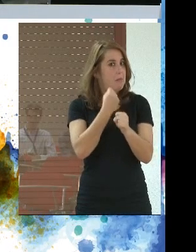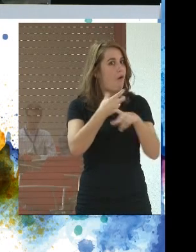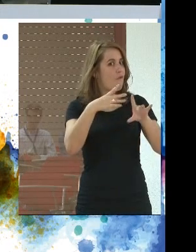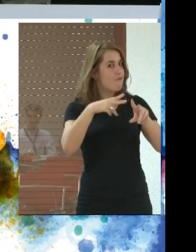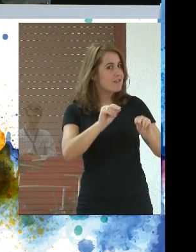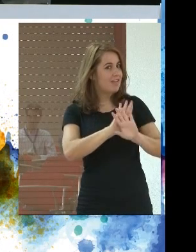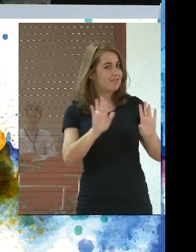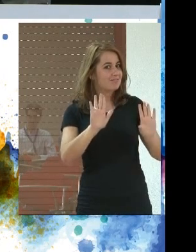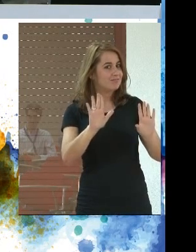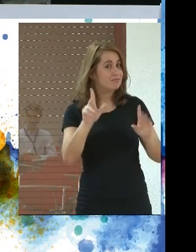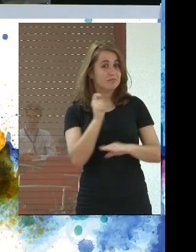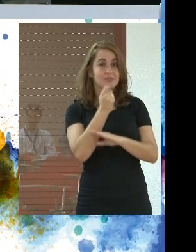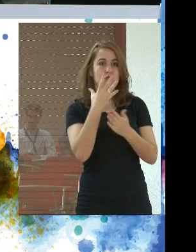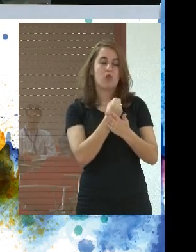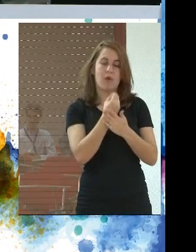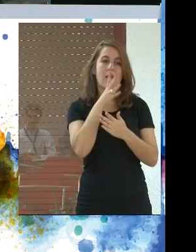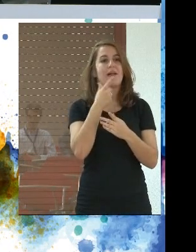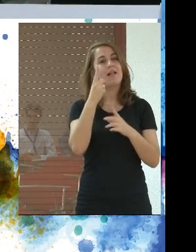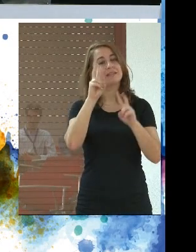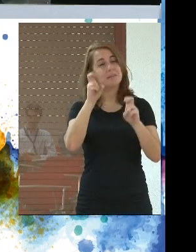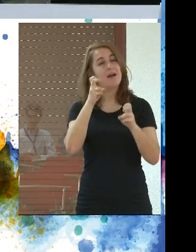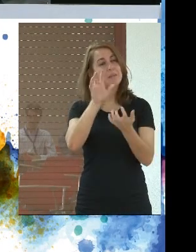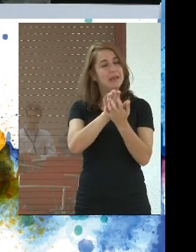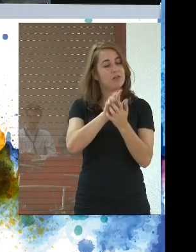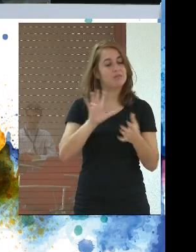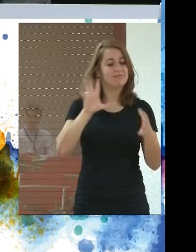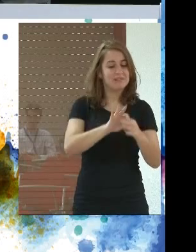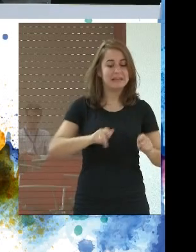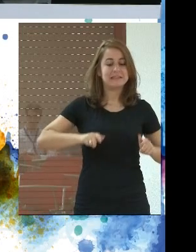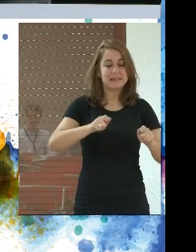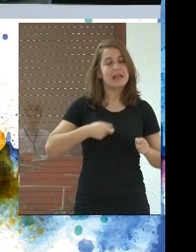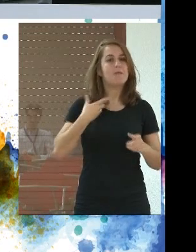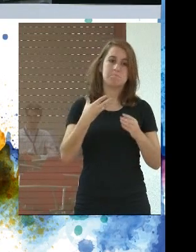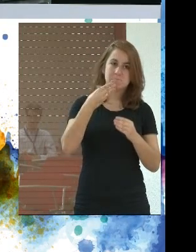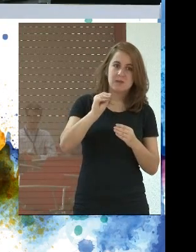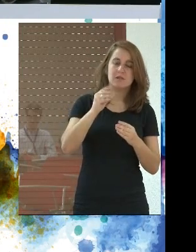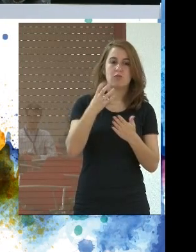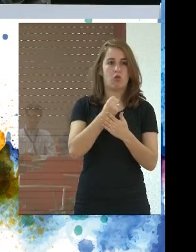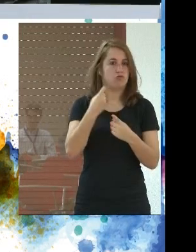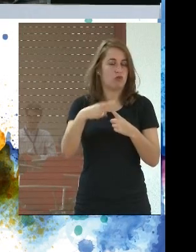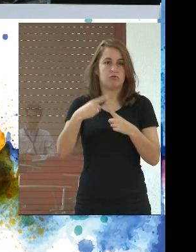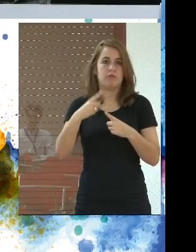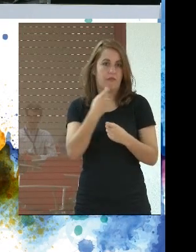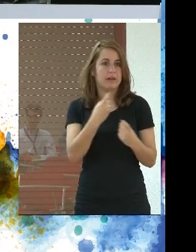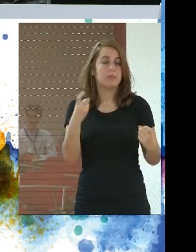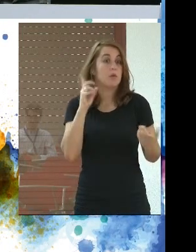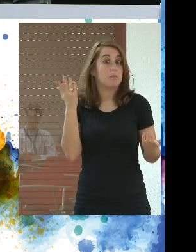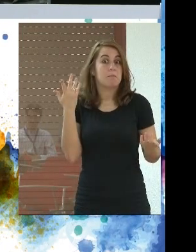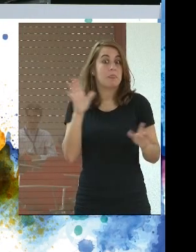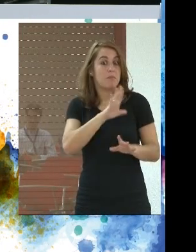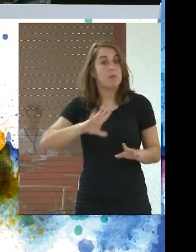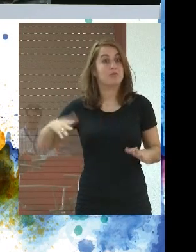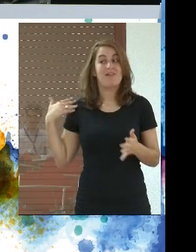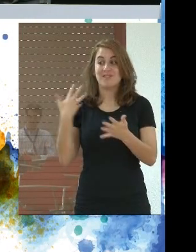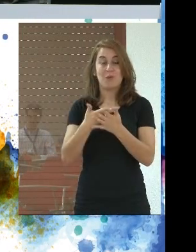light and the visual fatigue. So we have a lot of work to do in the future. We have to incorporate these mastication